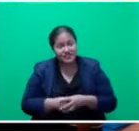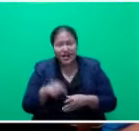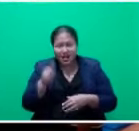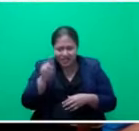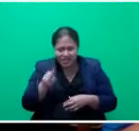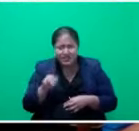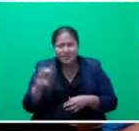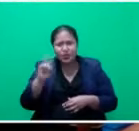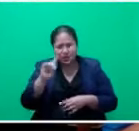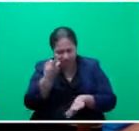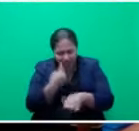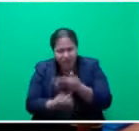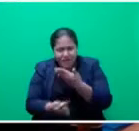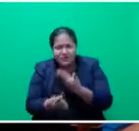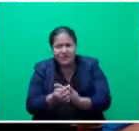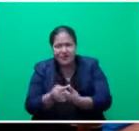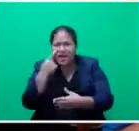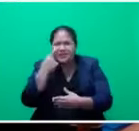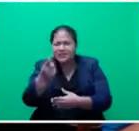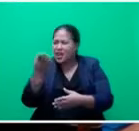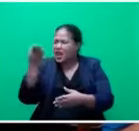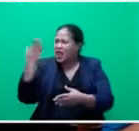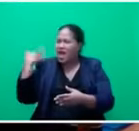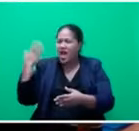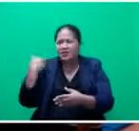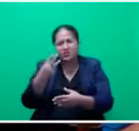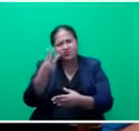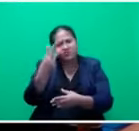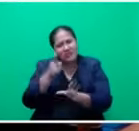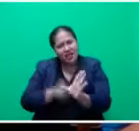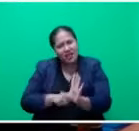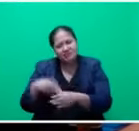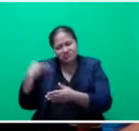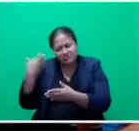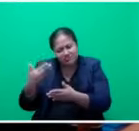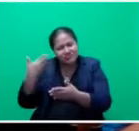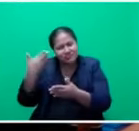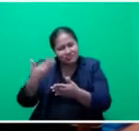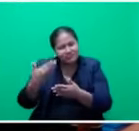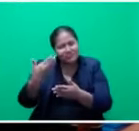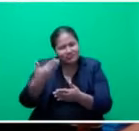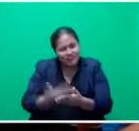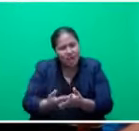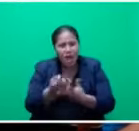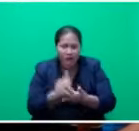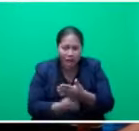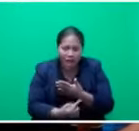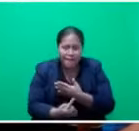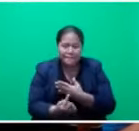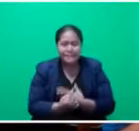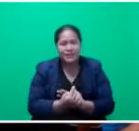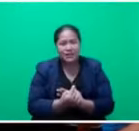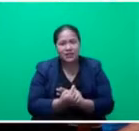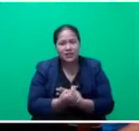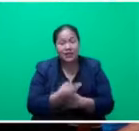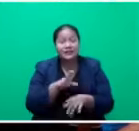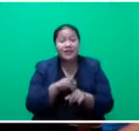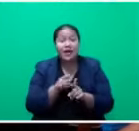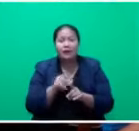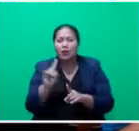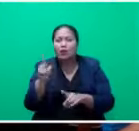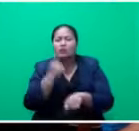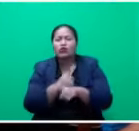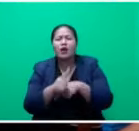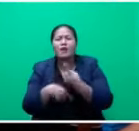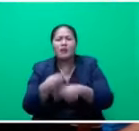for the last 3 years. For example, what did the speech say about agriculture? Zero,